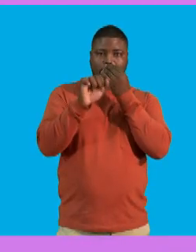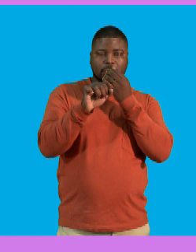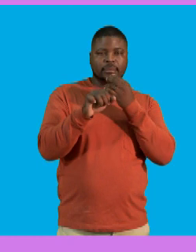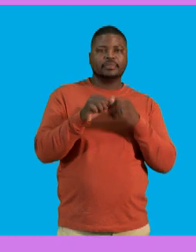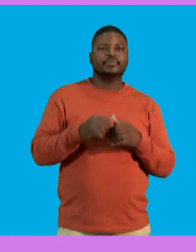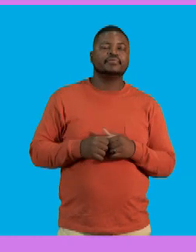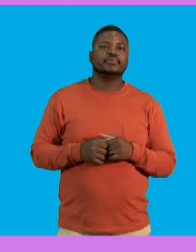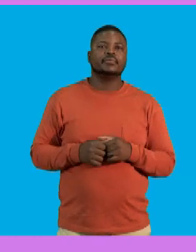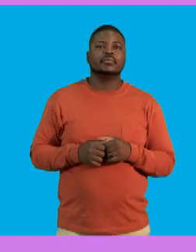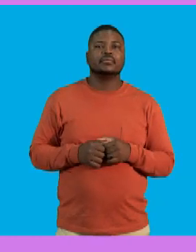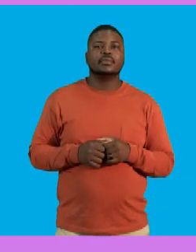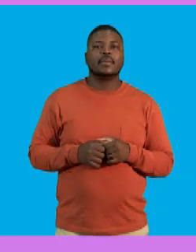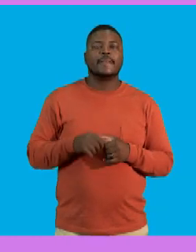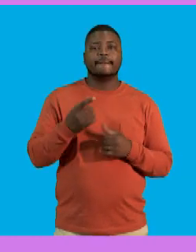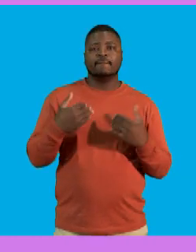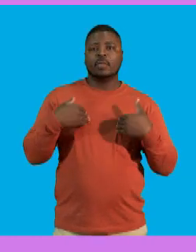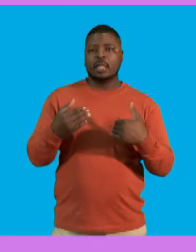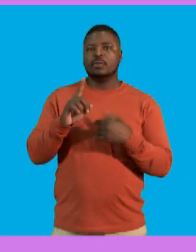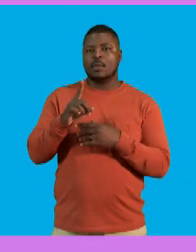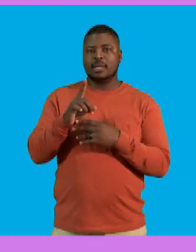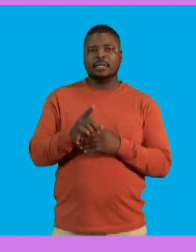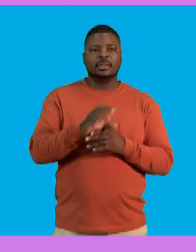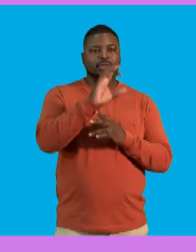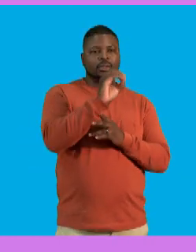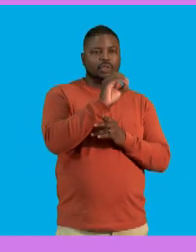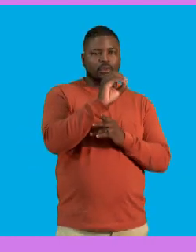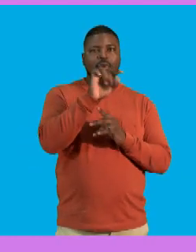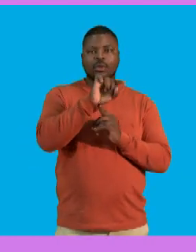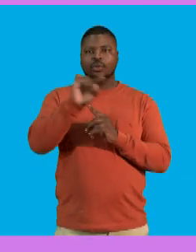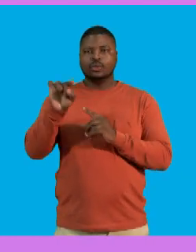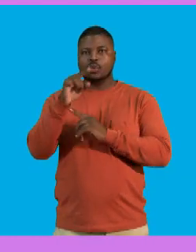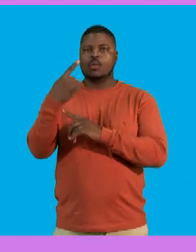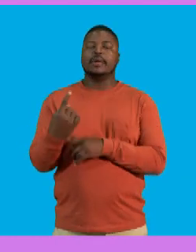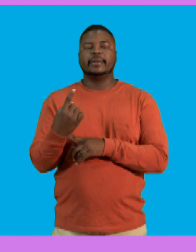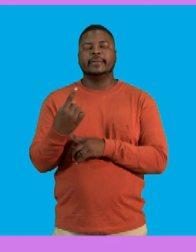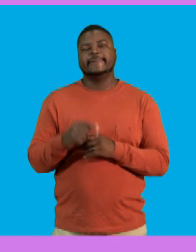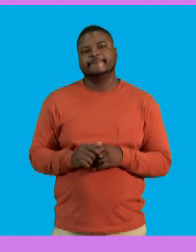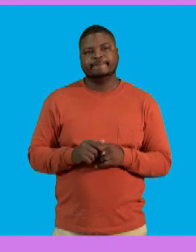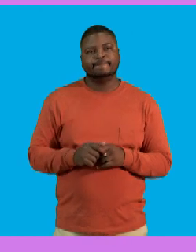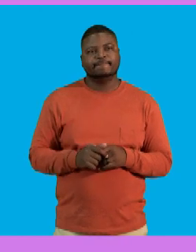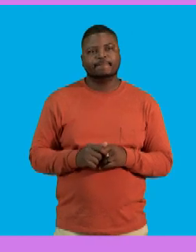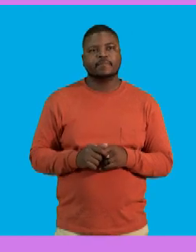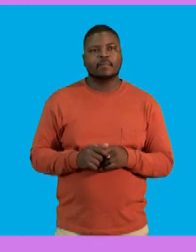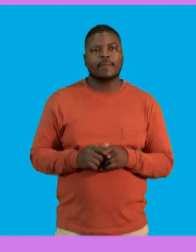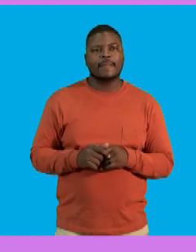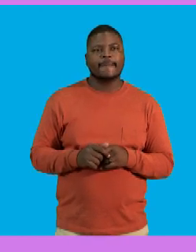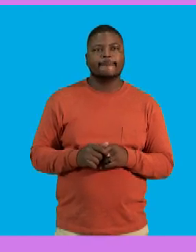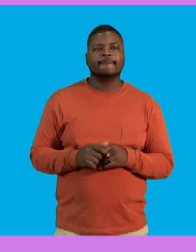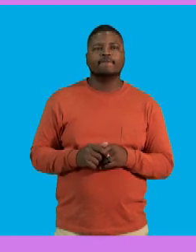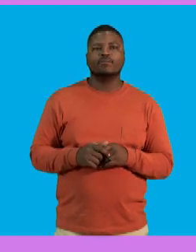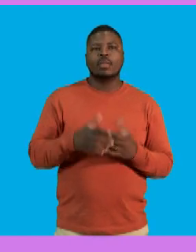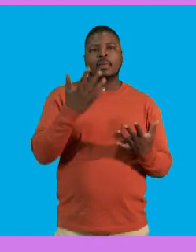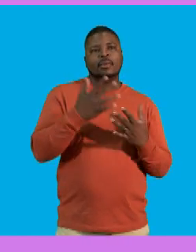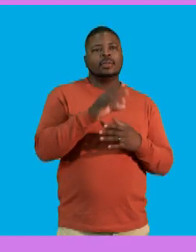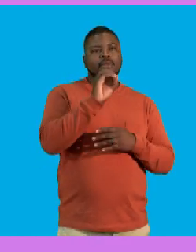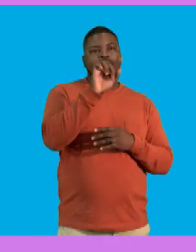So looking at this, I'd say we'll start with interval 0 to 1. Then we'll go